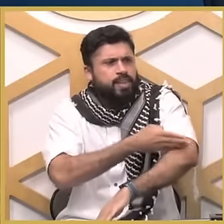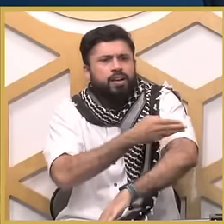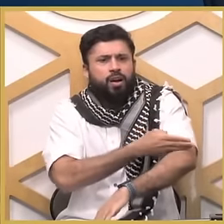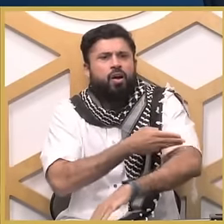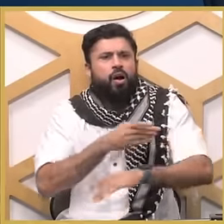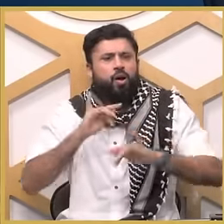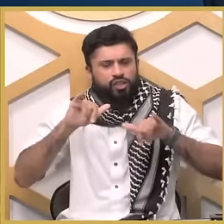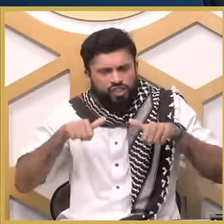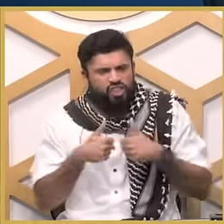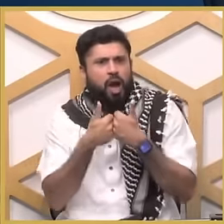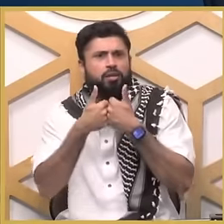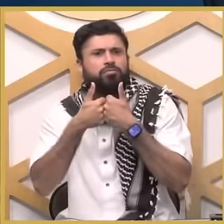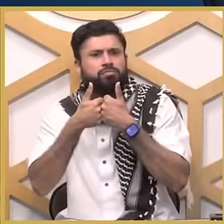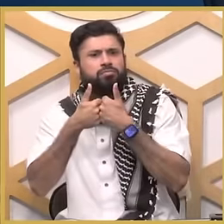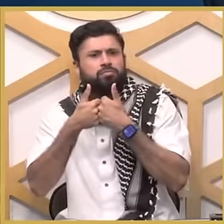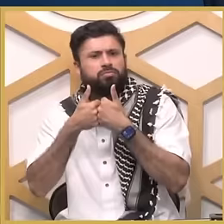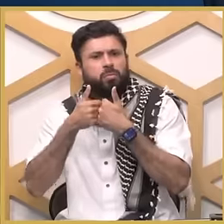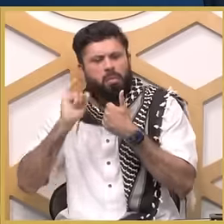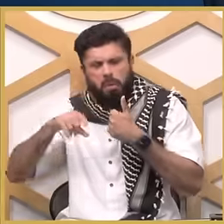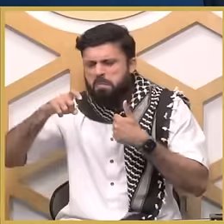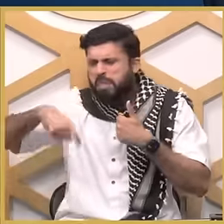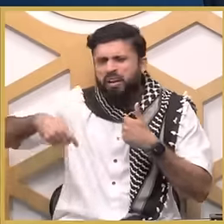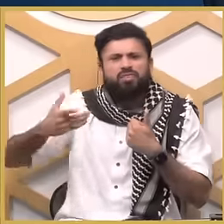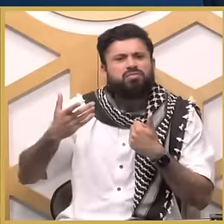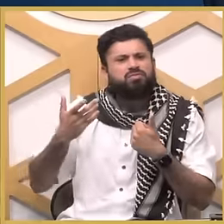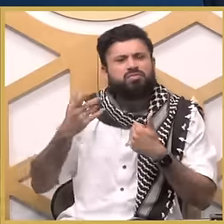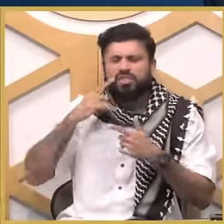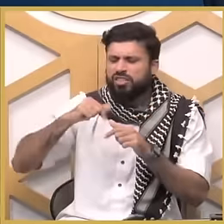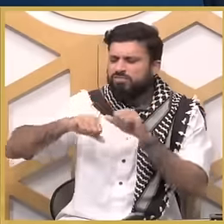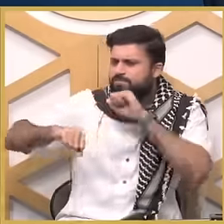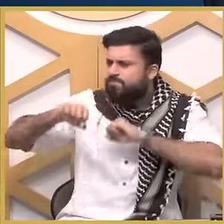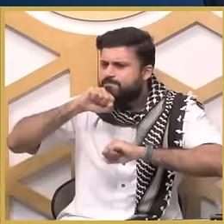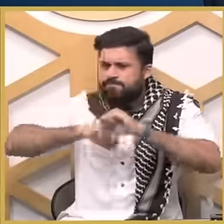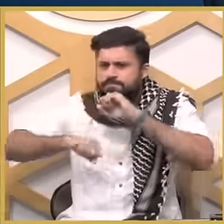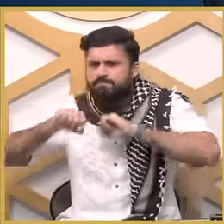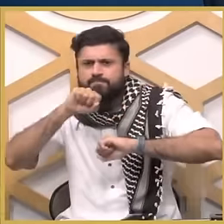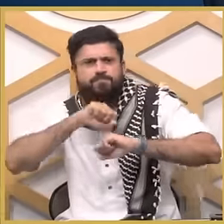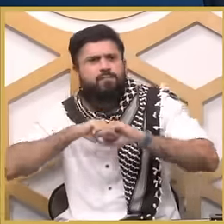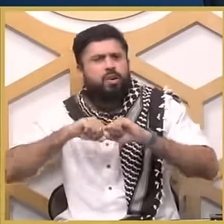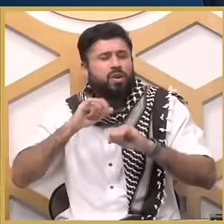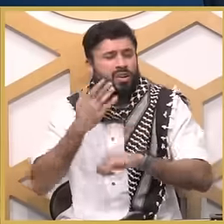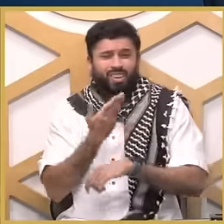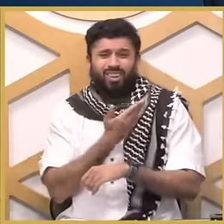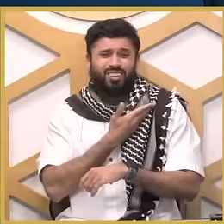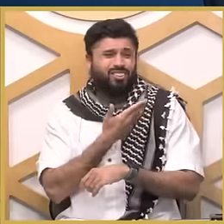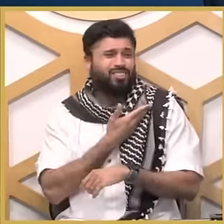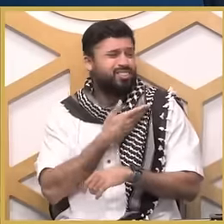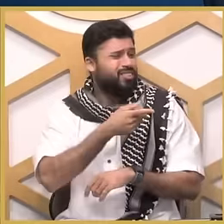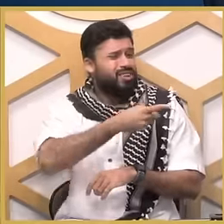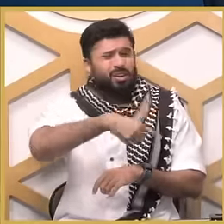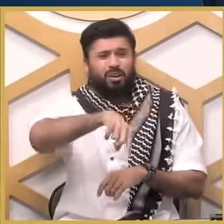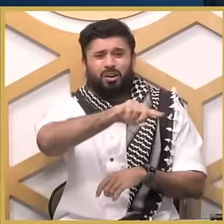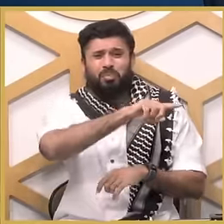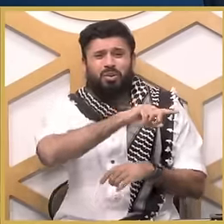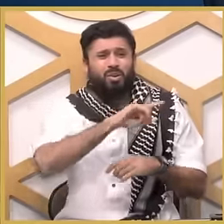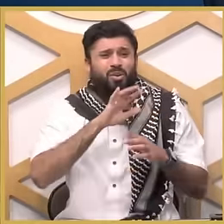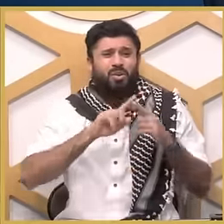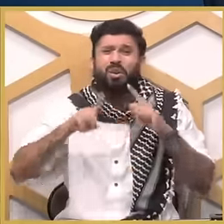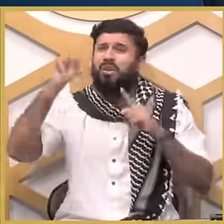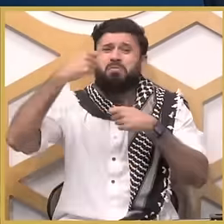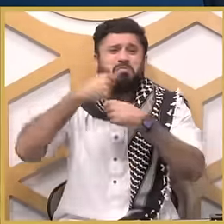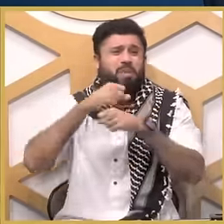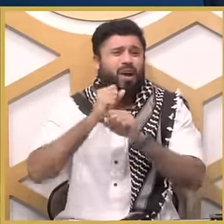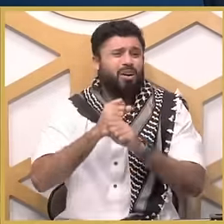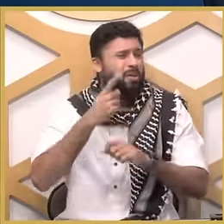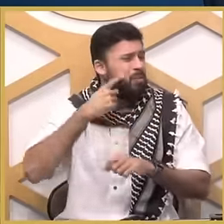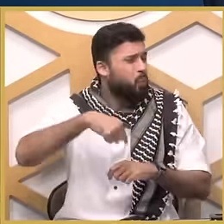may Allah make it easy for them, Ya Rabbil Alameen. So they're going through so much. Like they say that, I think I need to go through the